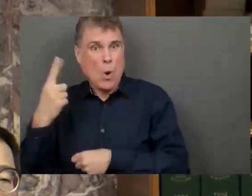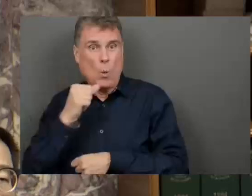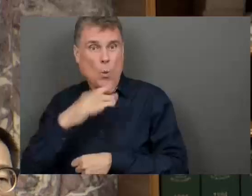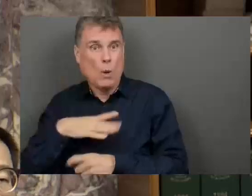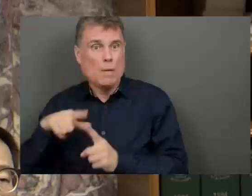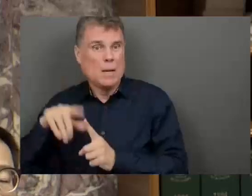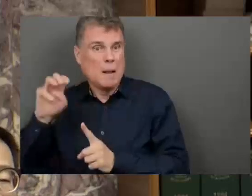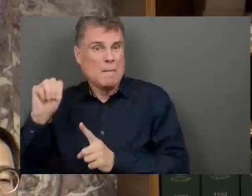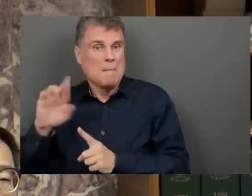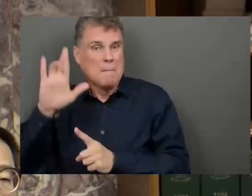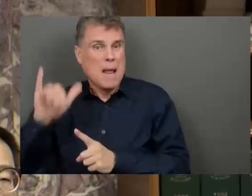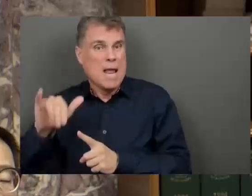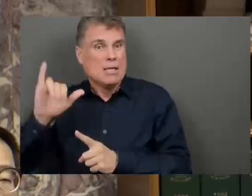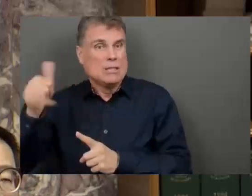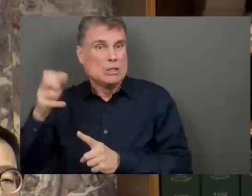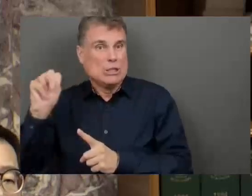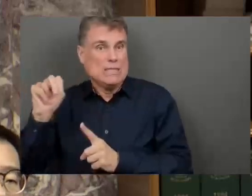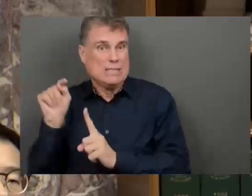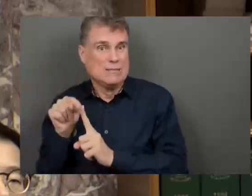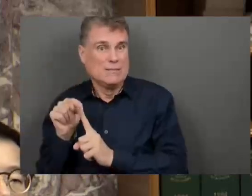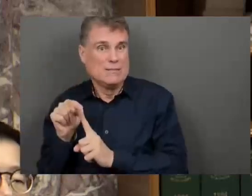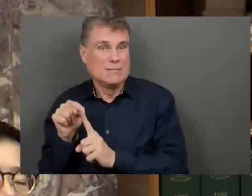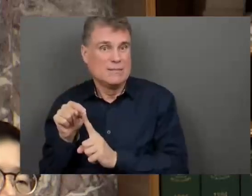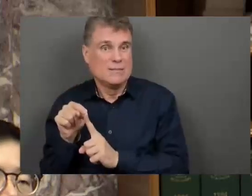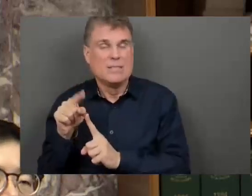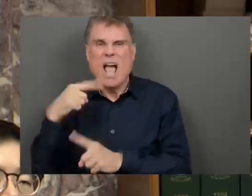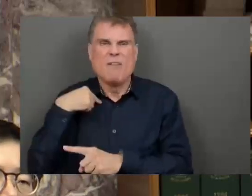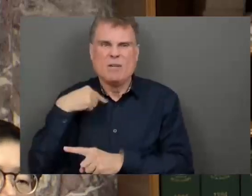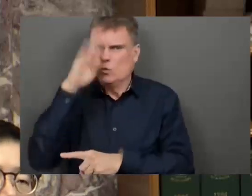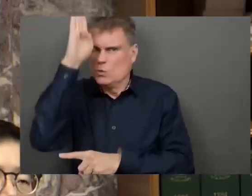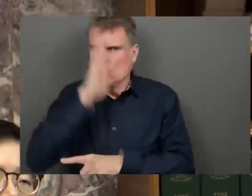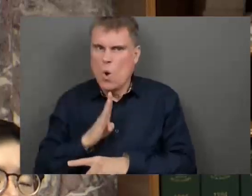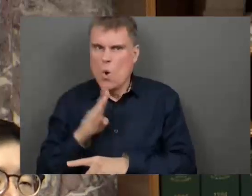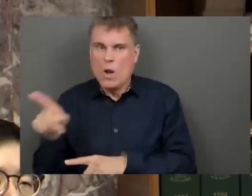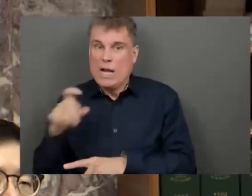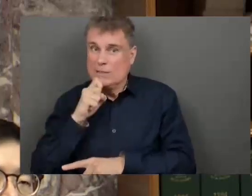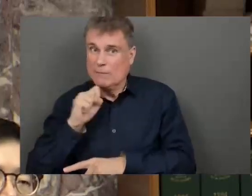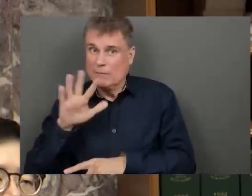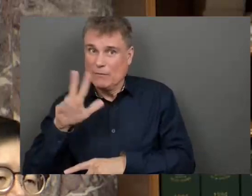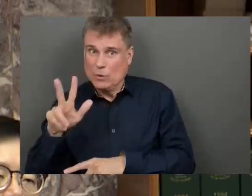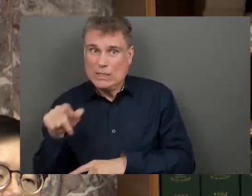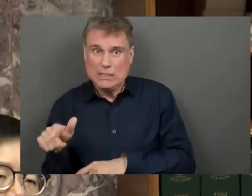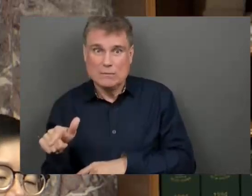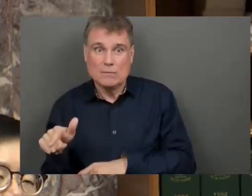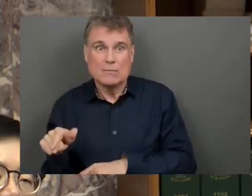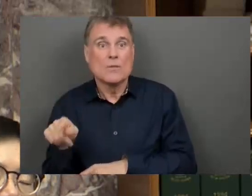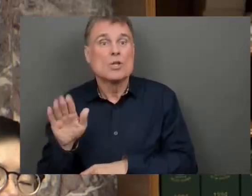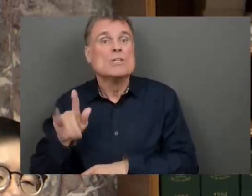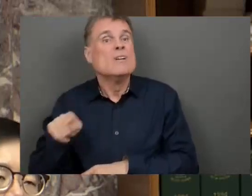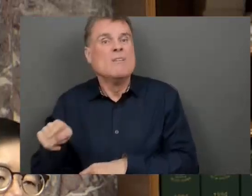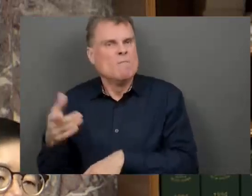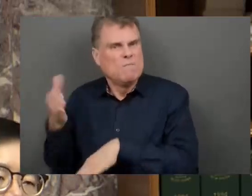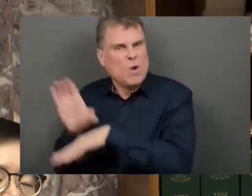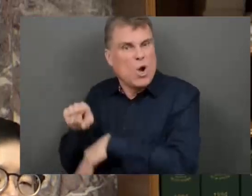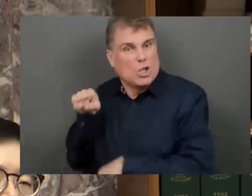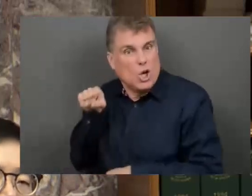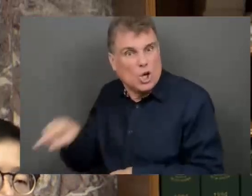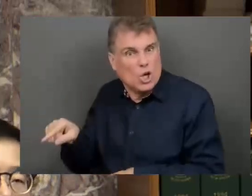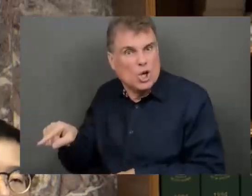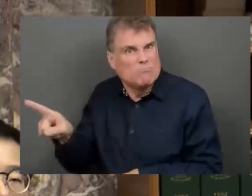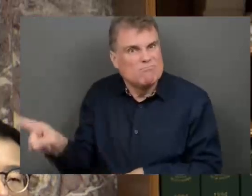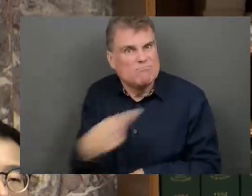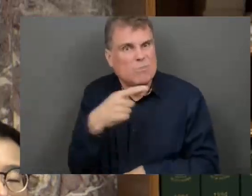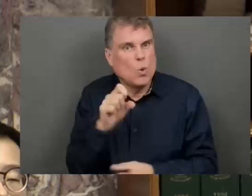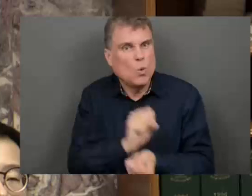at 53 and was forced to return to work in excruciating pain just to survive. She lives with her